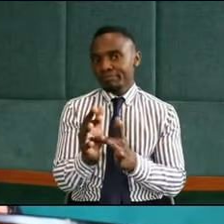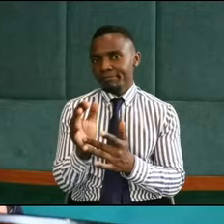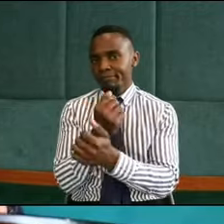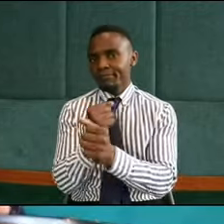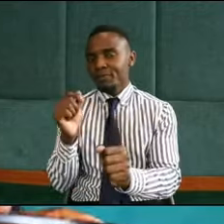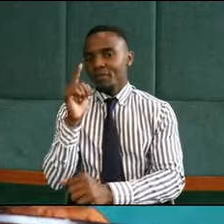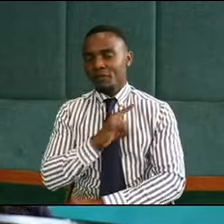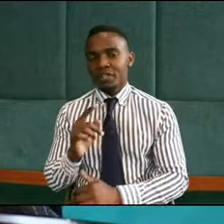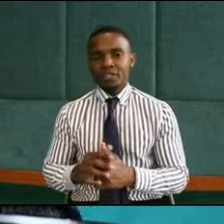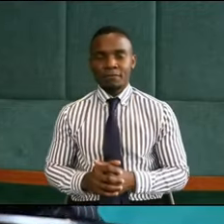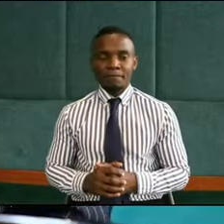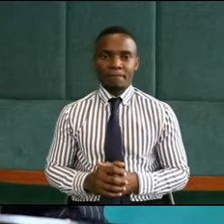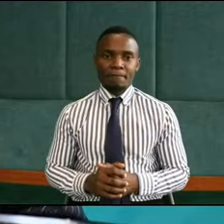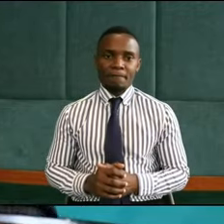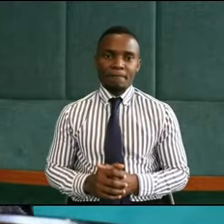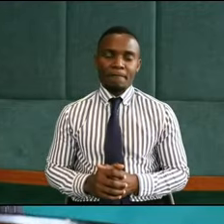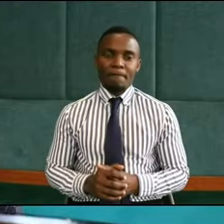what he has done in his life.